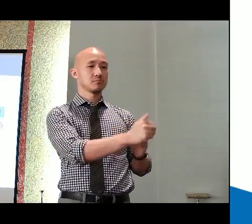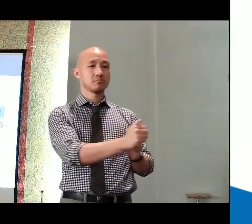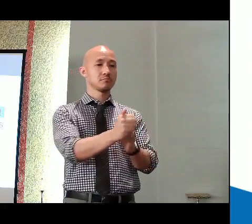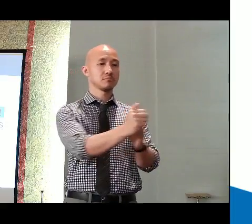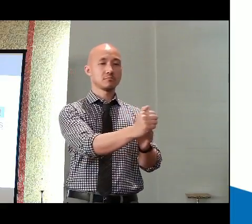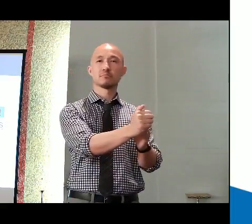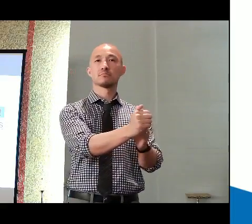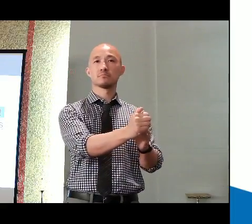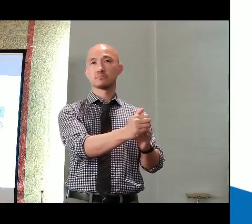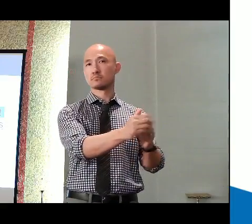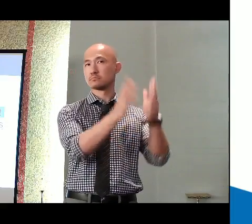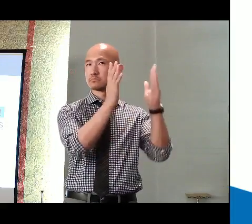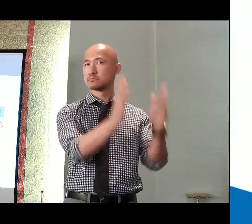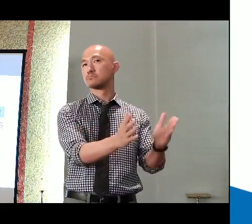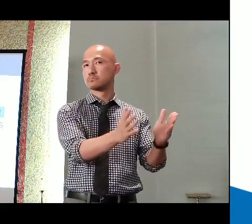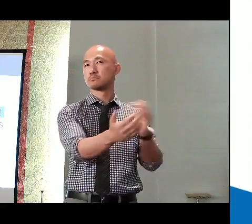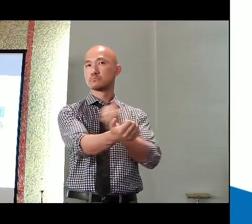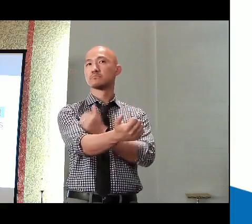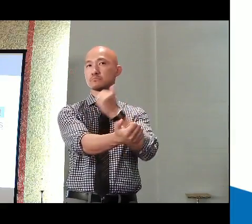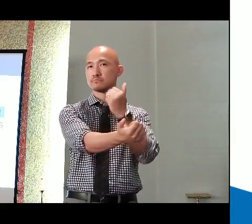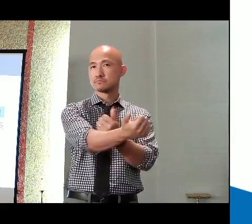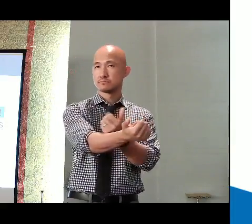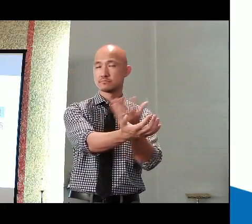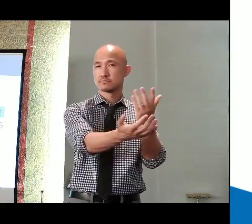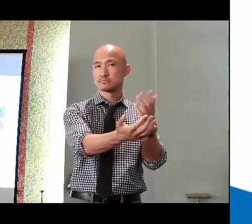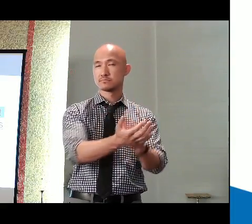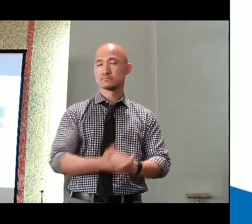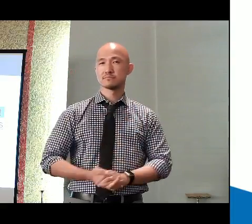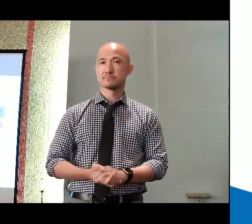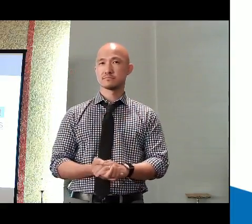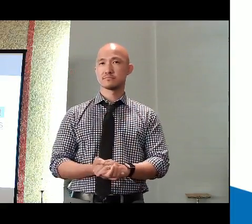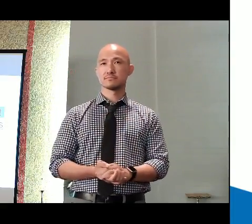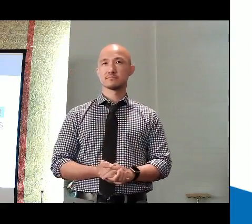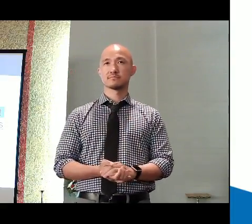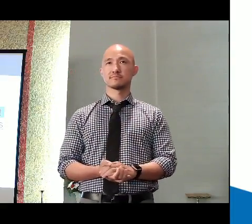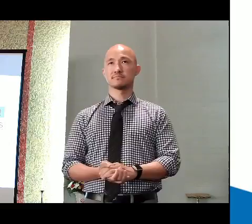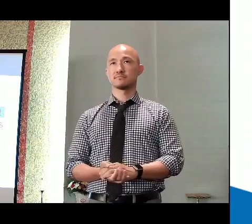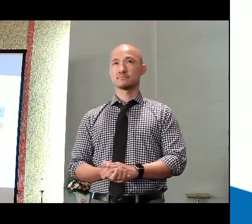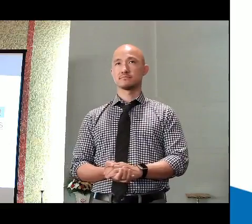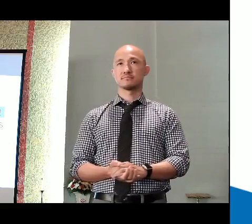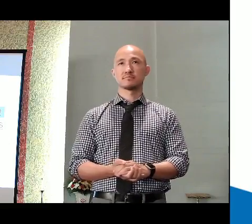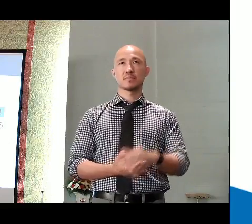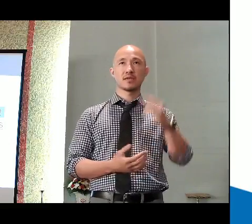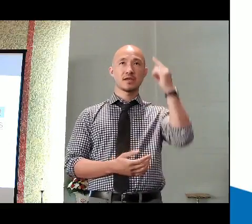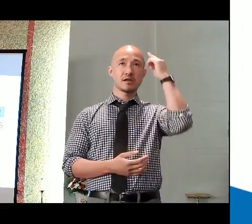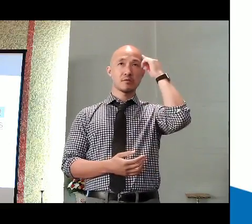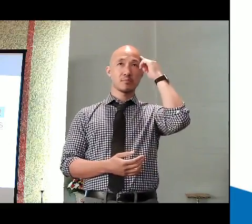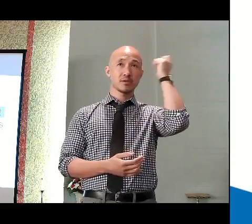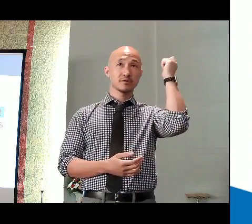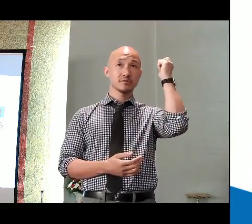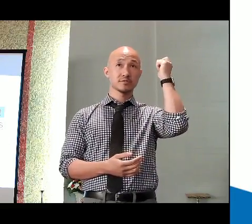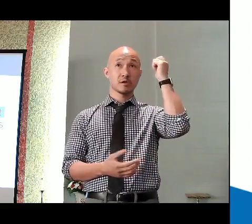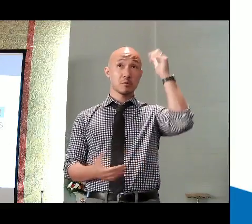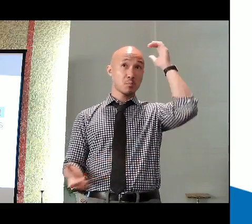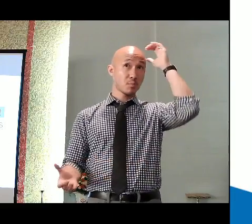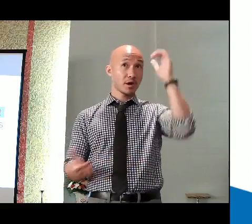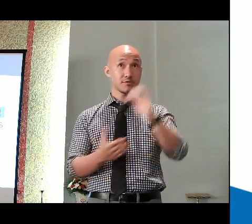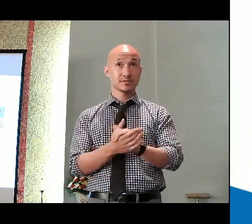expectation God has for you. See, because marriage is not your business alone. It's everybody's